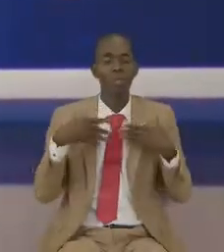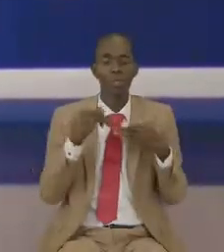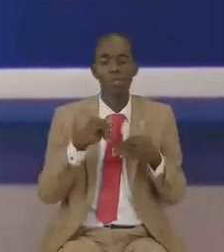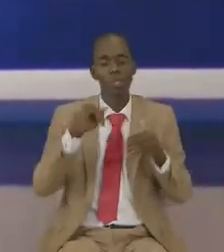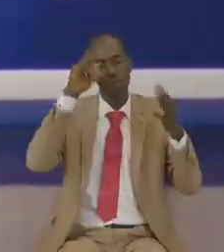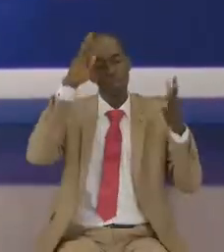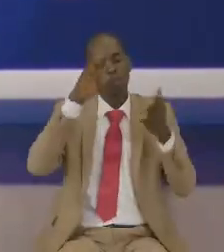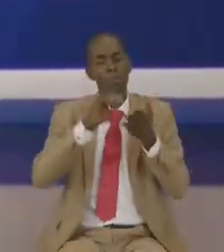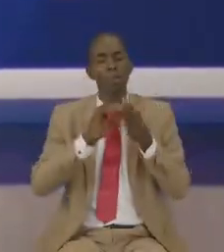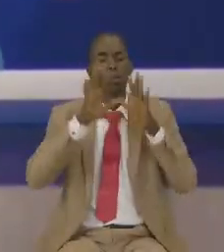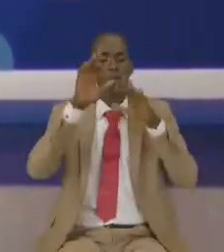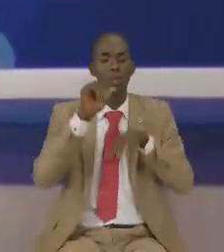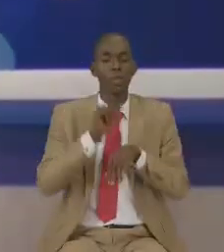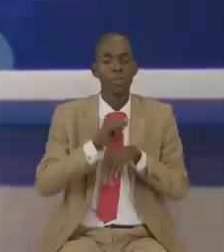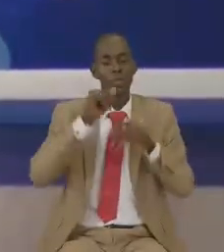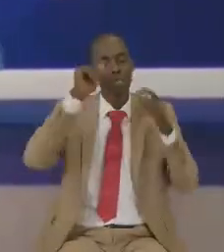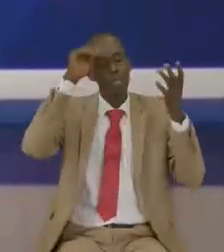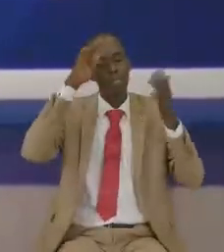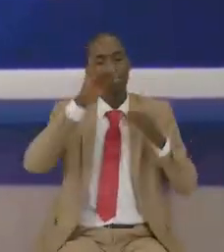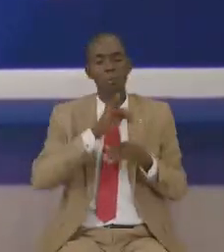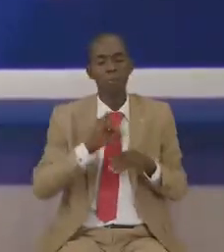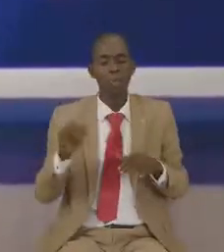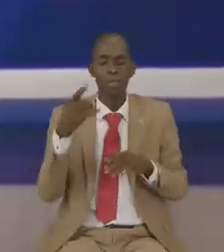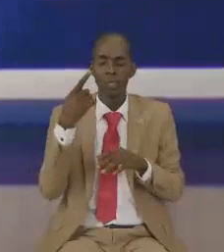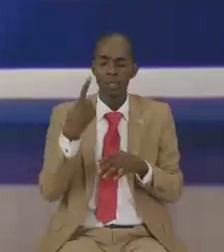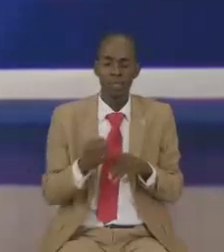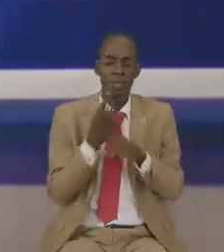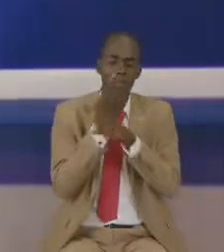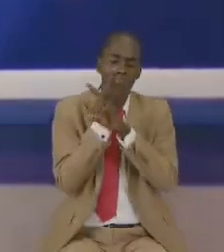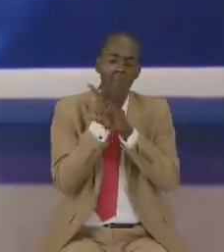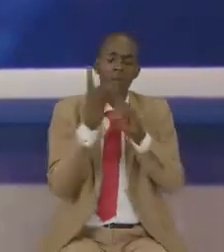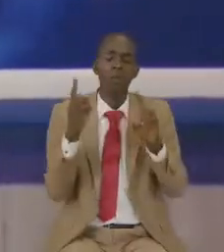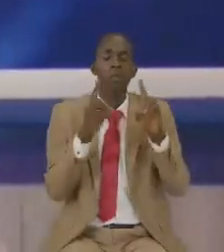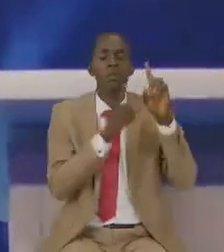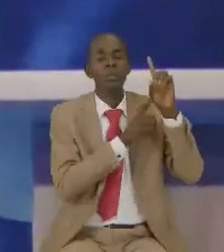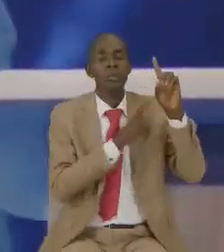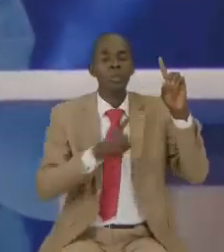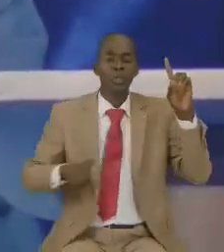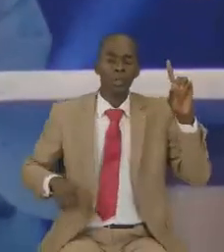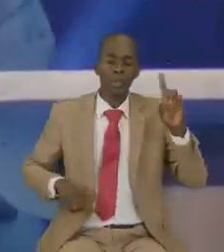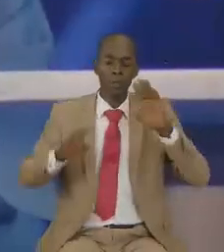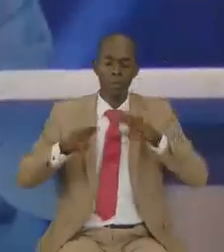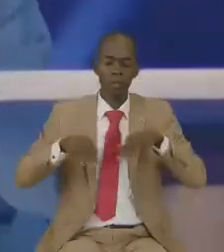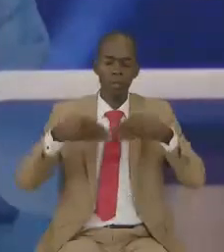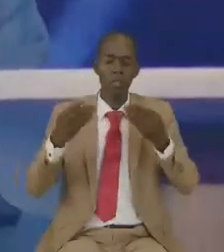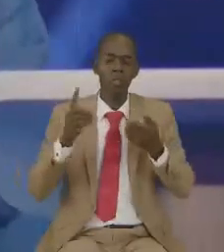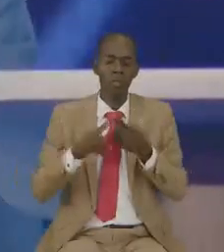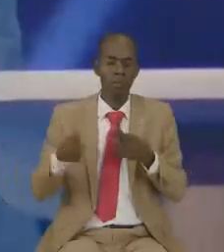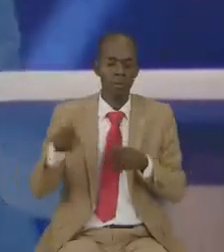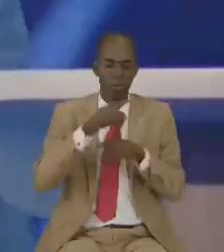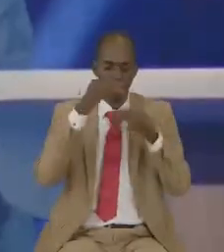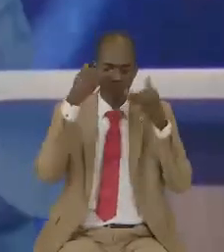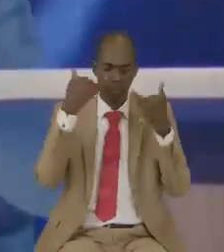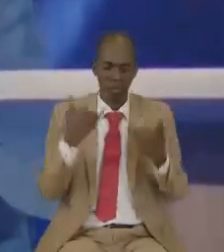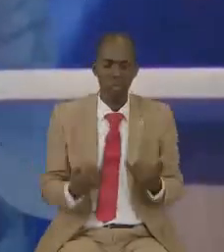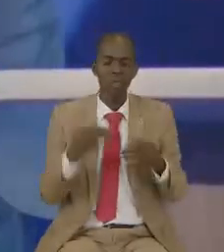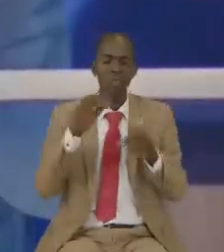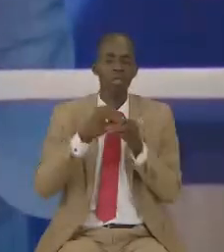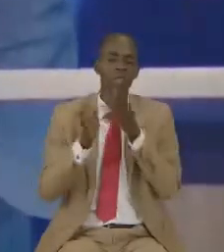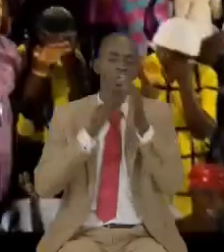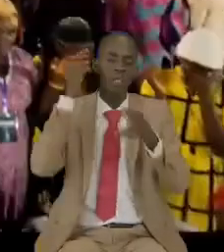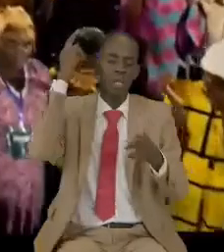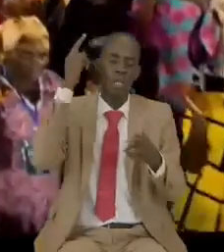miracle, expecting their deliverance, Lord, grant unto them now in